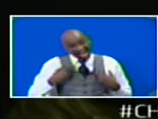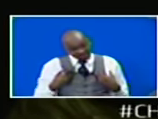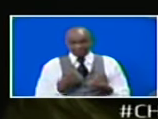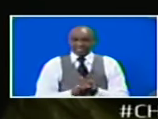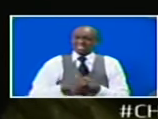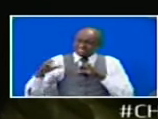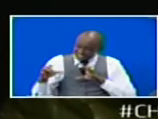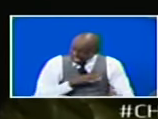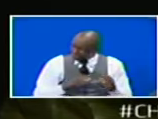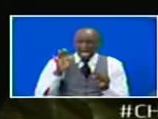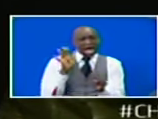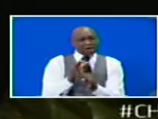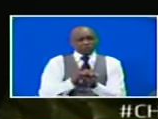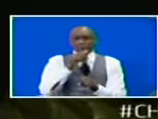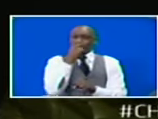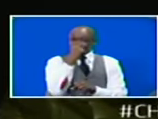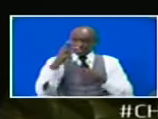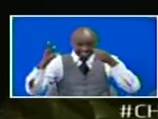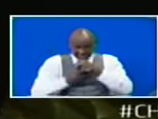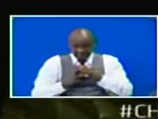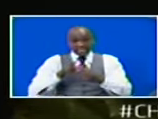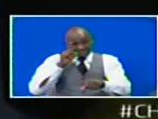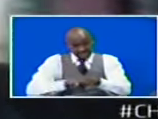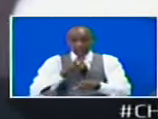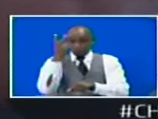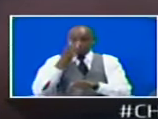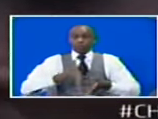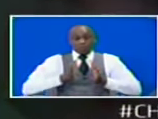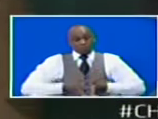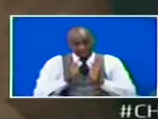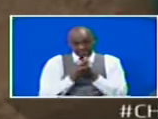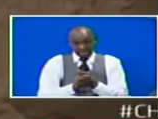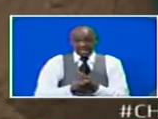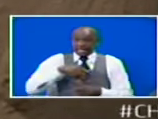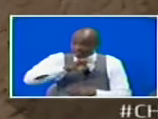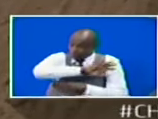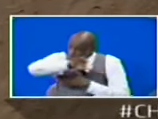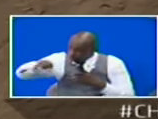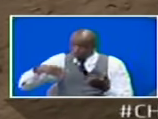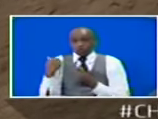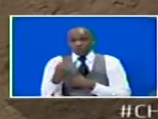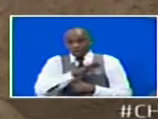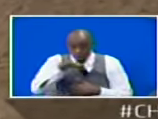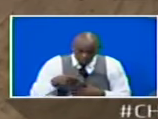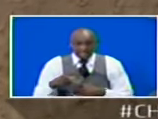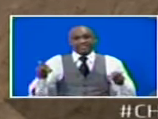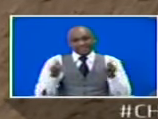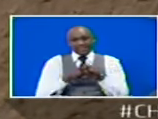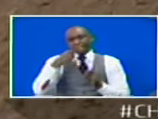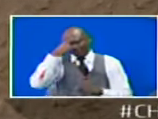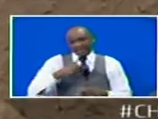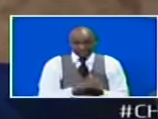tribulations she has undergone since 2007 when she delivered her fourthborn child, who, like the other children, had inherited the same